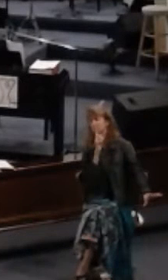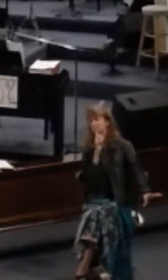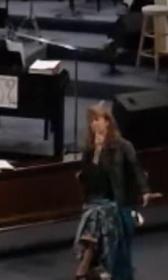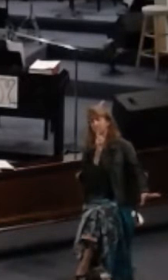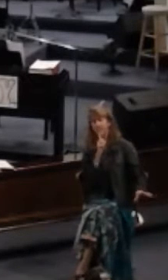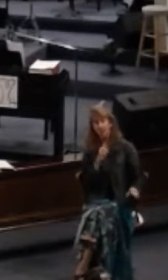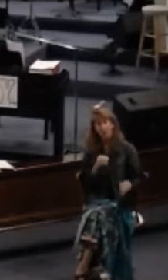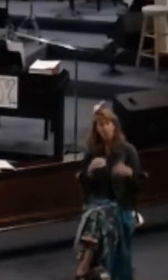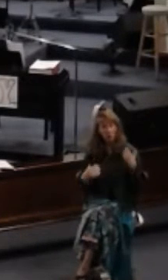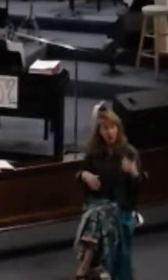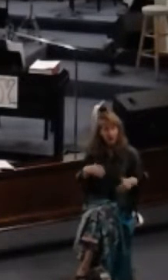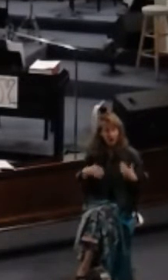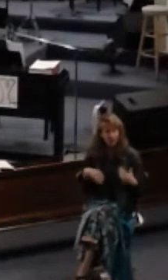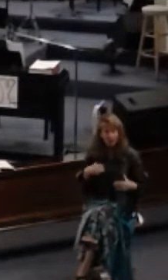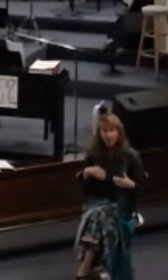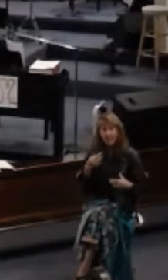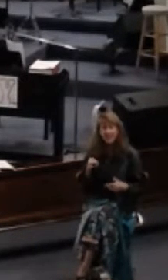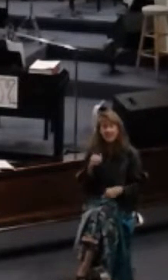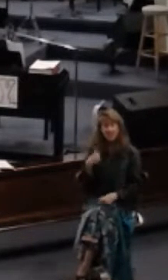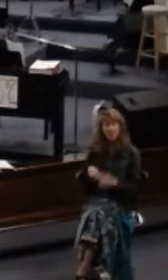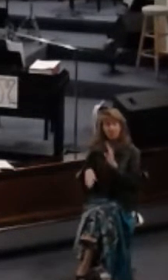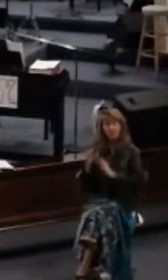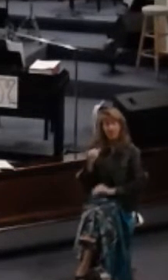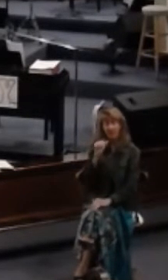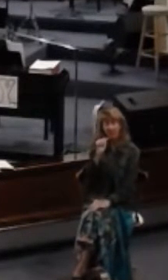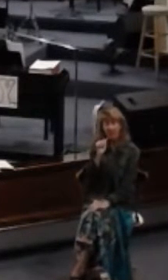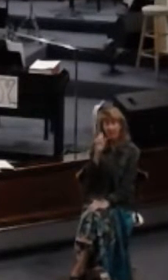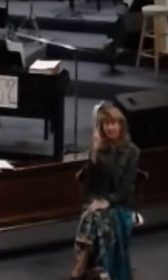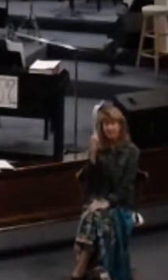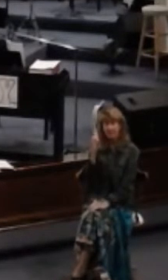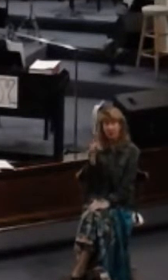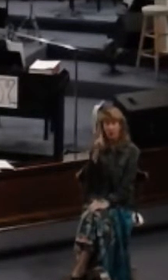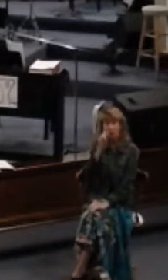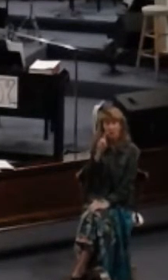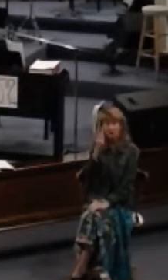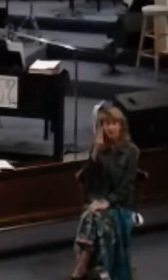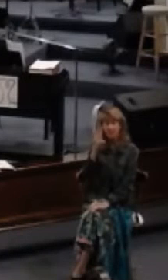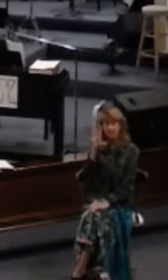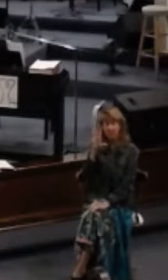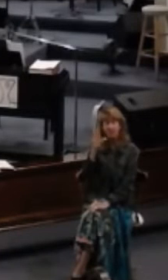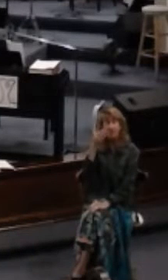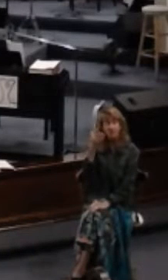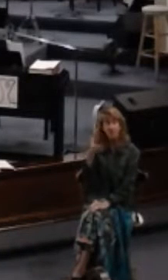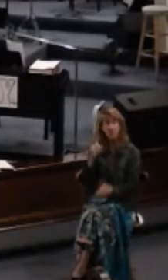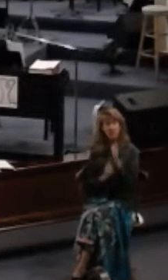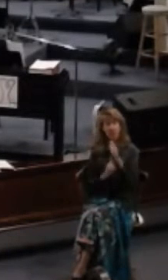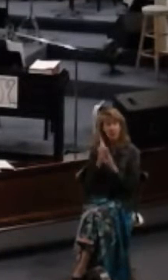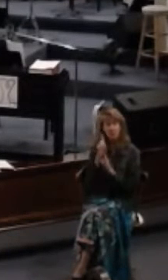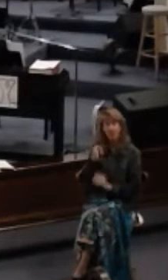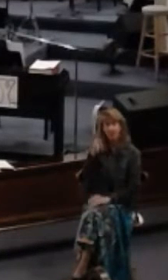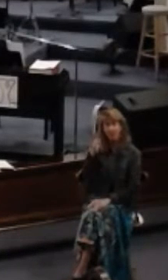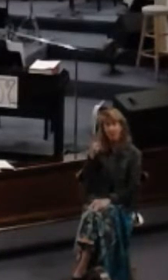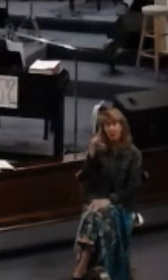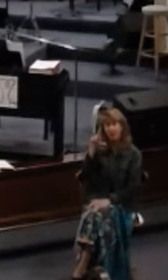Well, it seems that in AD 165, a plague struck the Roman Empire that shook the